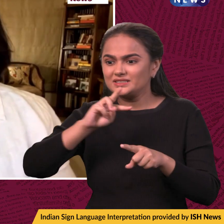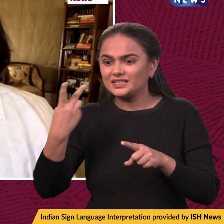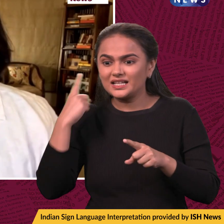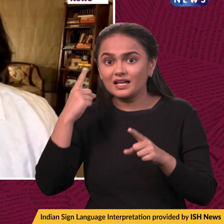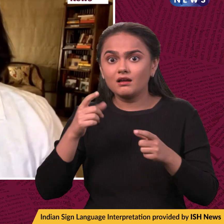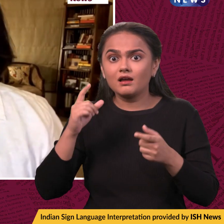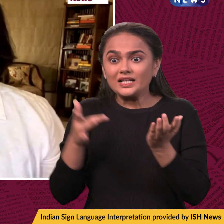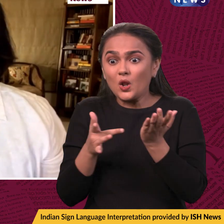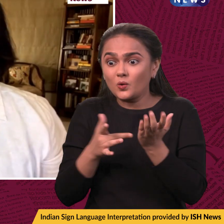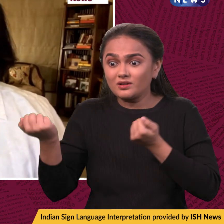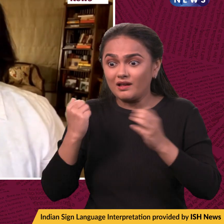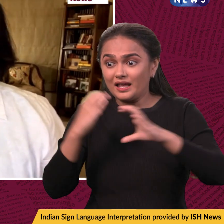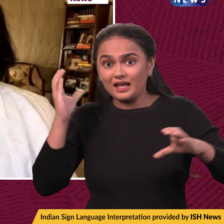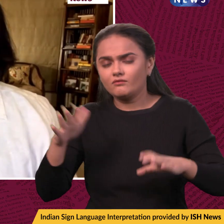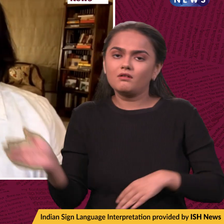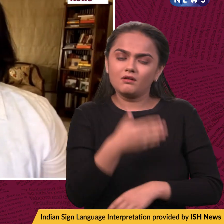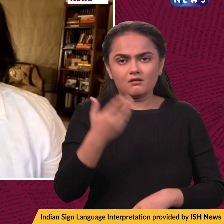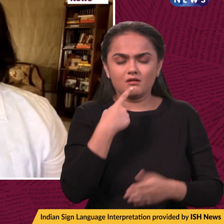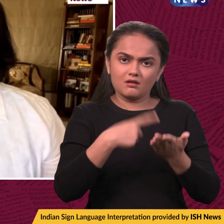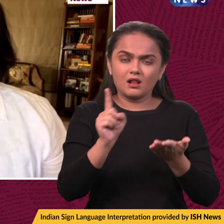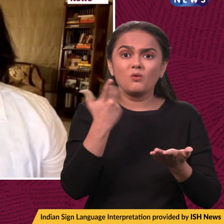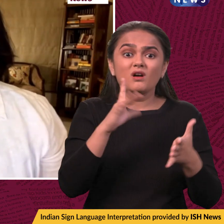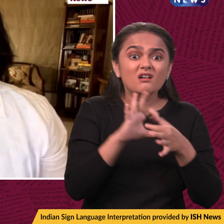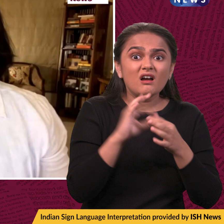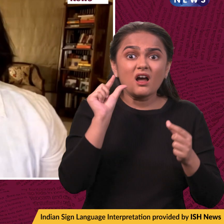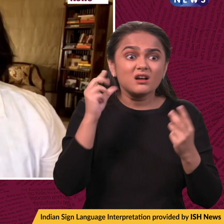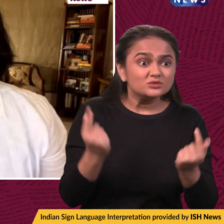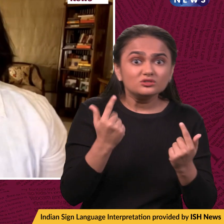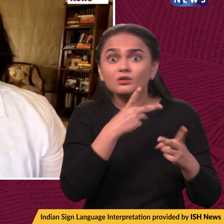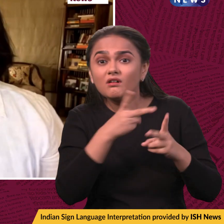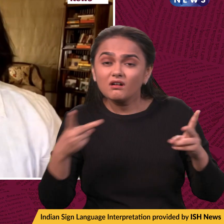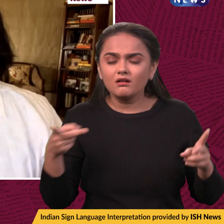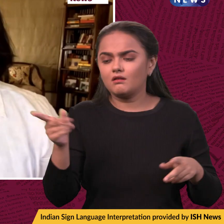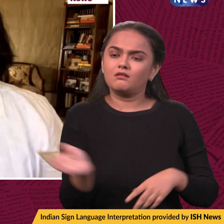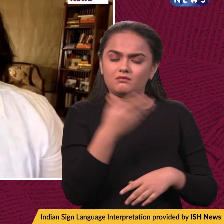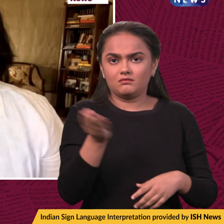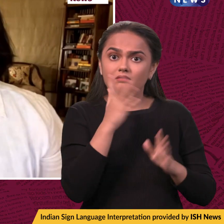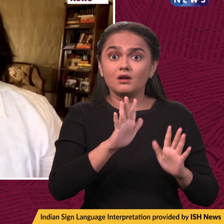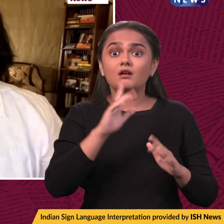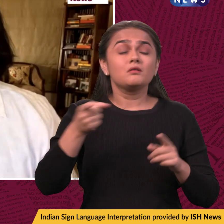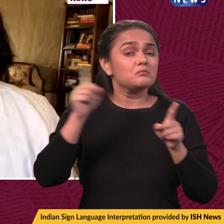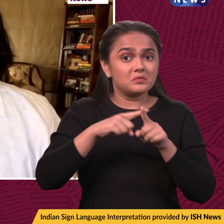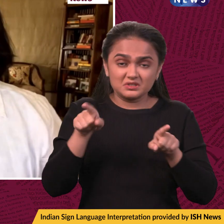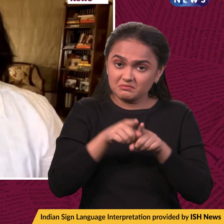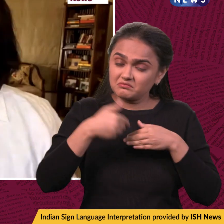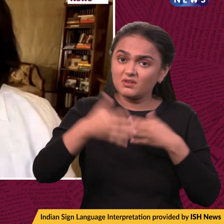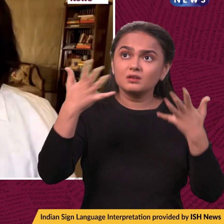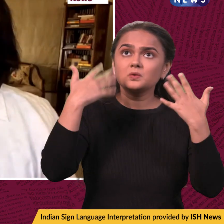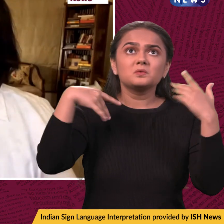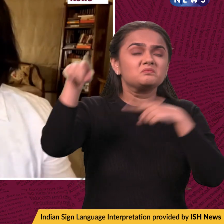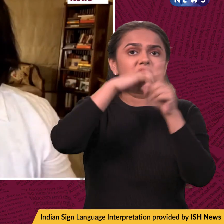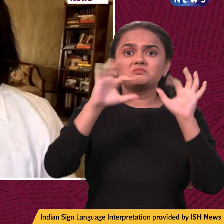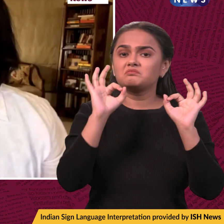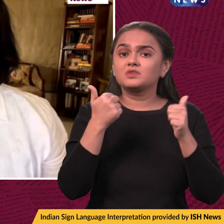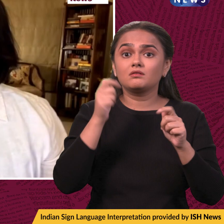those engaged with essential services. The decision has been taken in view of a forecast of further deterioration of air quality. Mr. Rai has